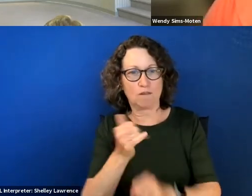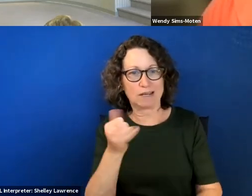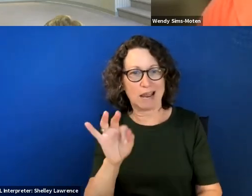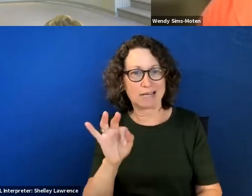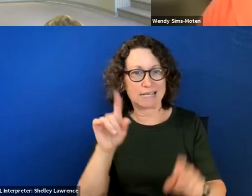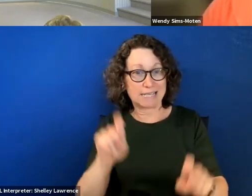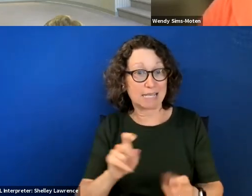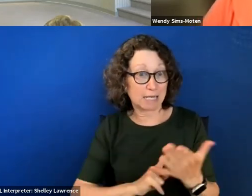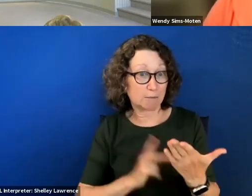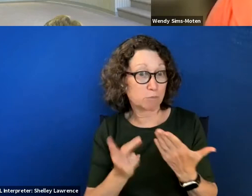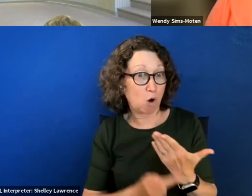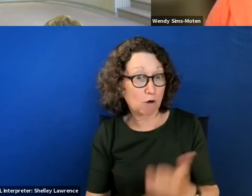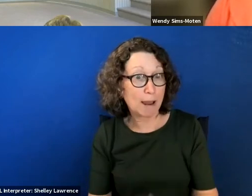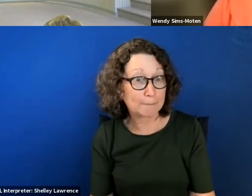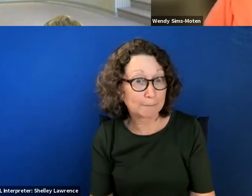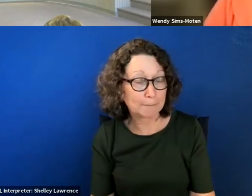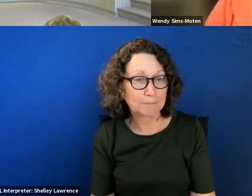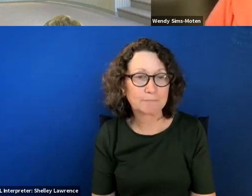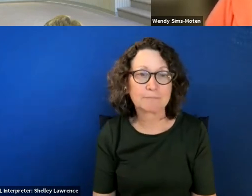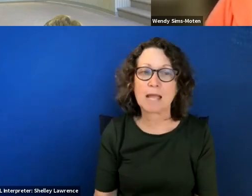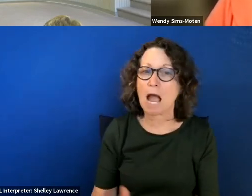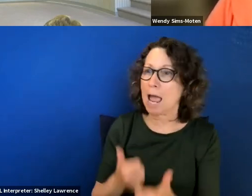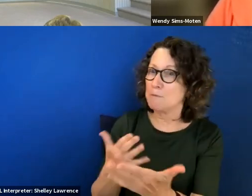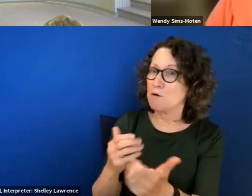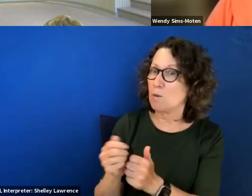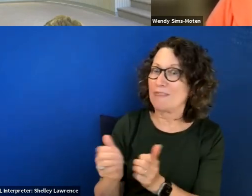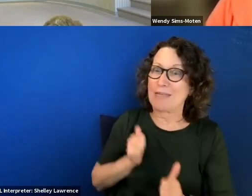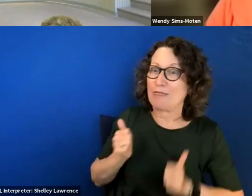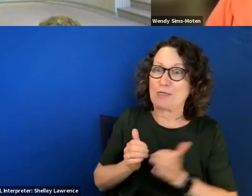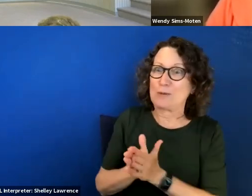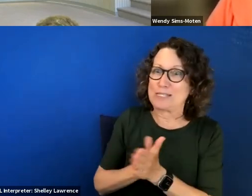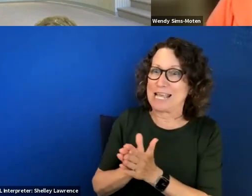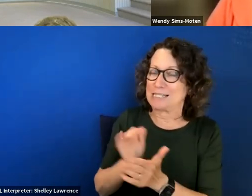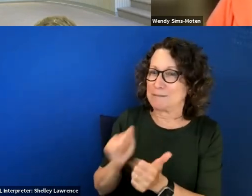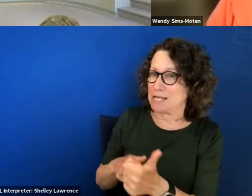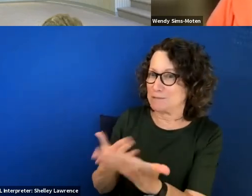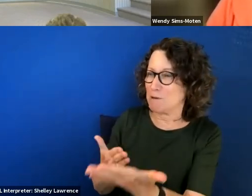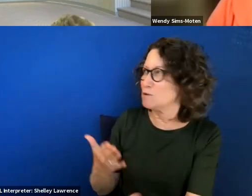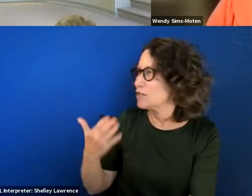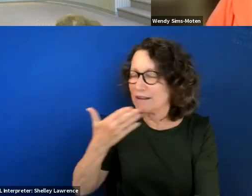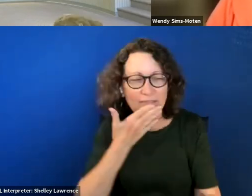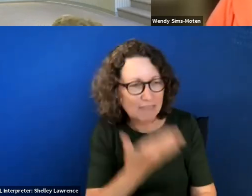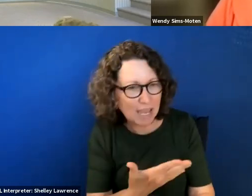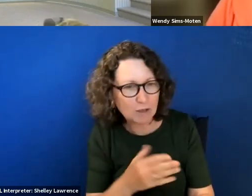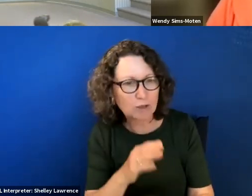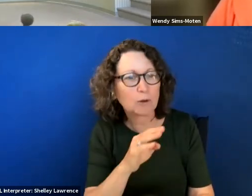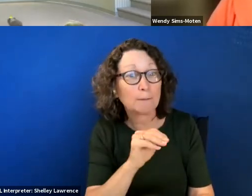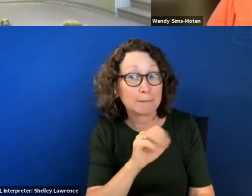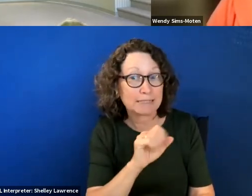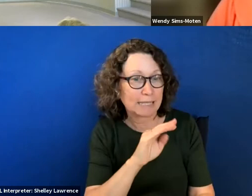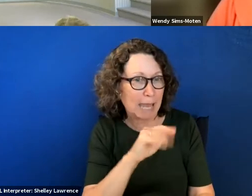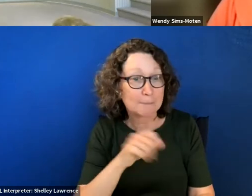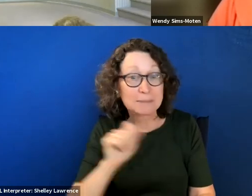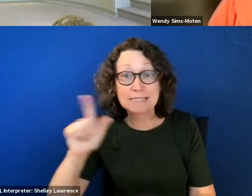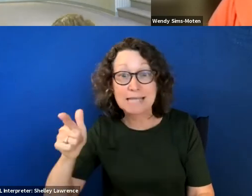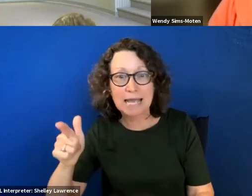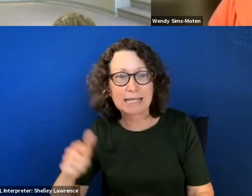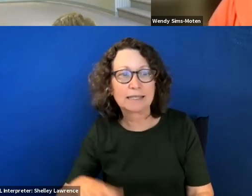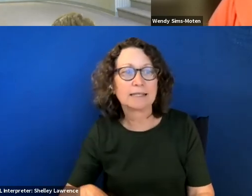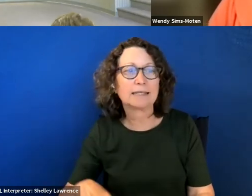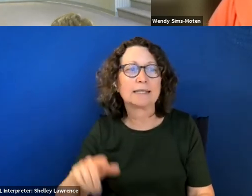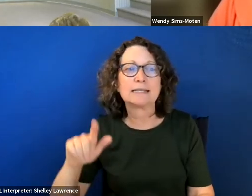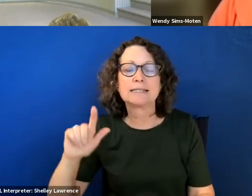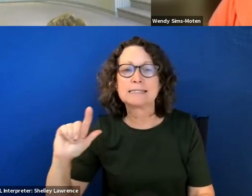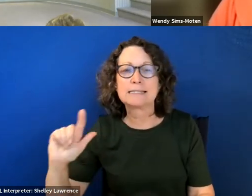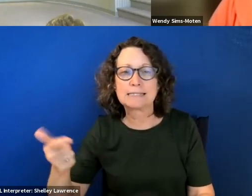testing program. I move with enthusiasm this motion. Thank you, Ms. Capps, and a second? I second the